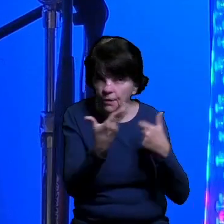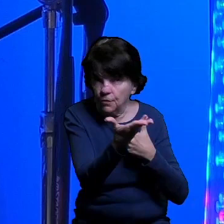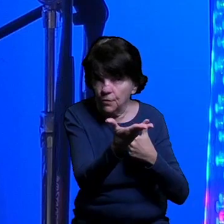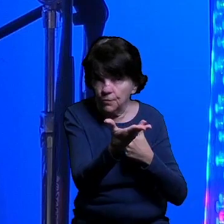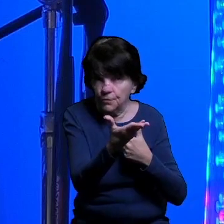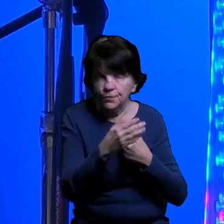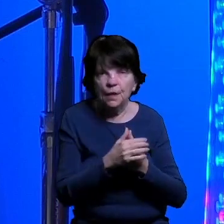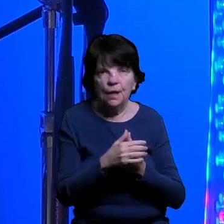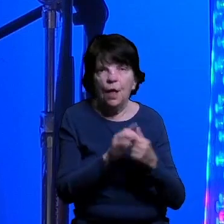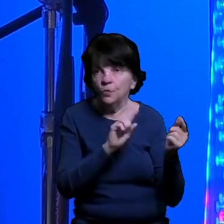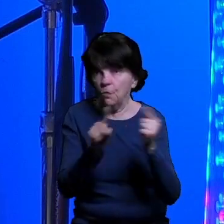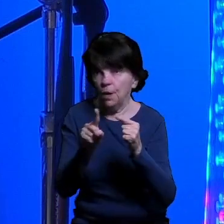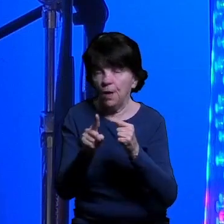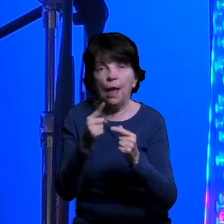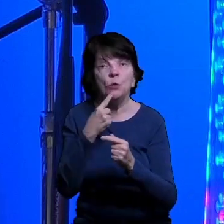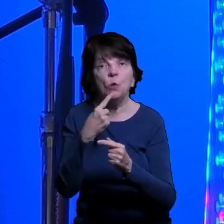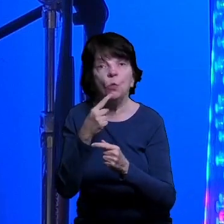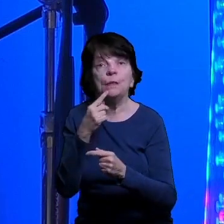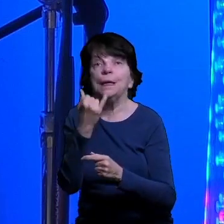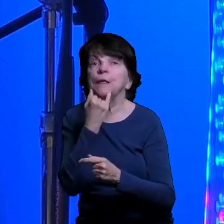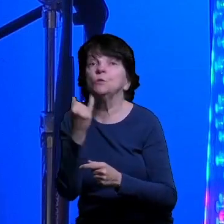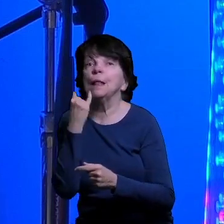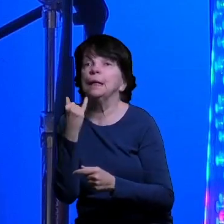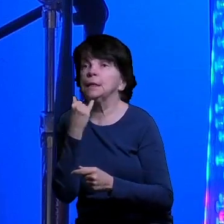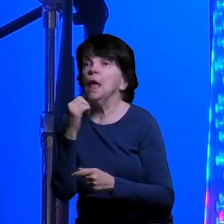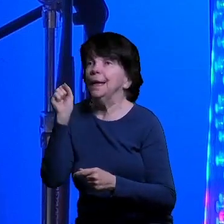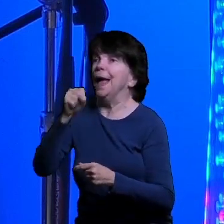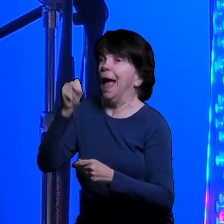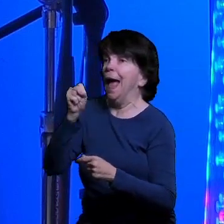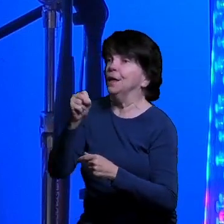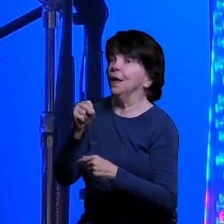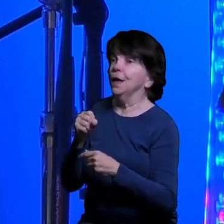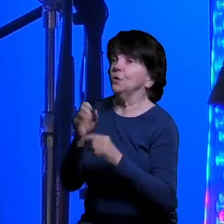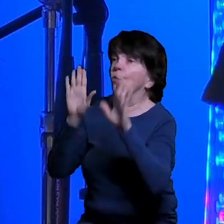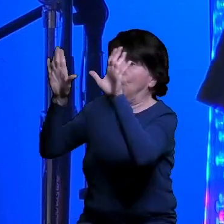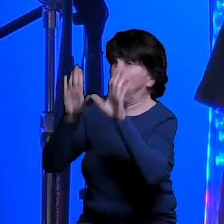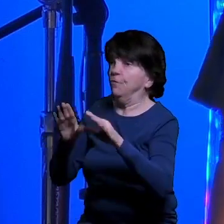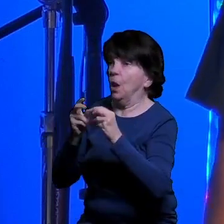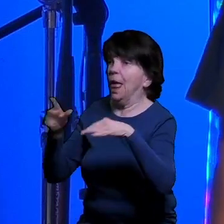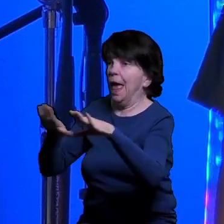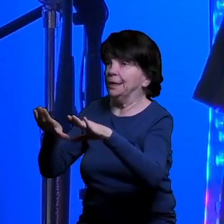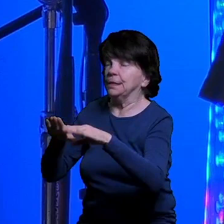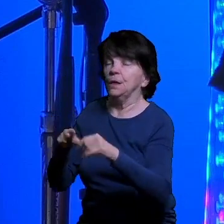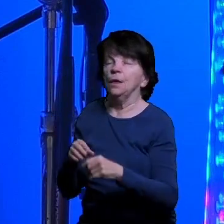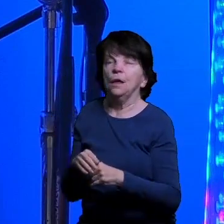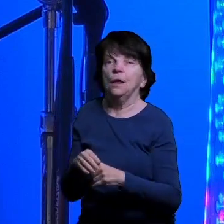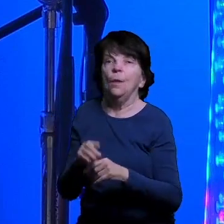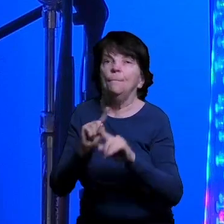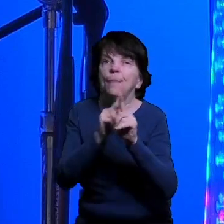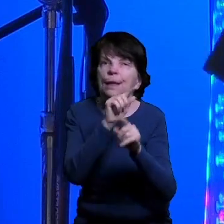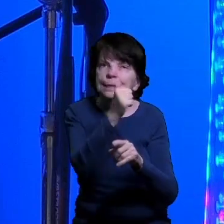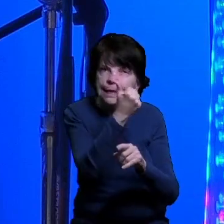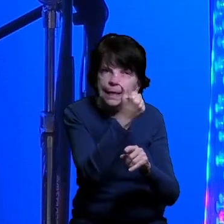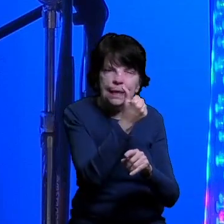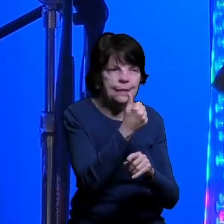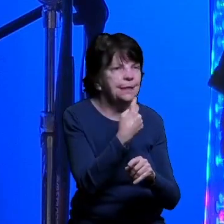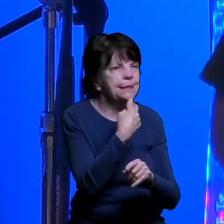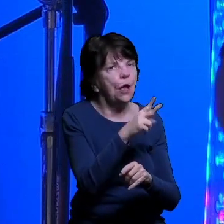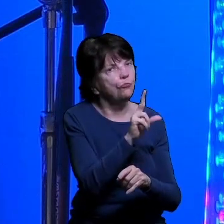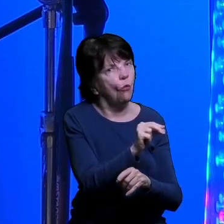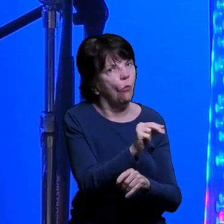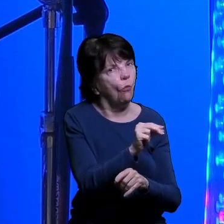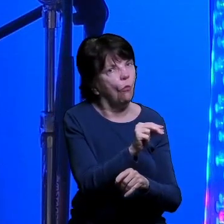way, the people in the land are too big. But Joshua and Caleb came back and said, let's be courageous, let's go after